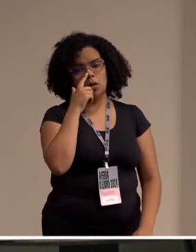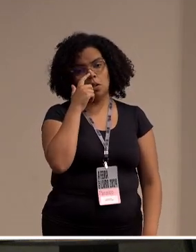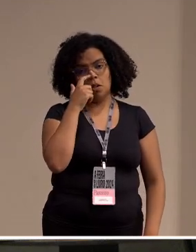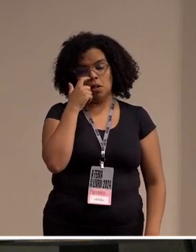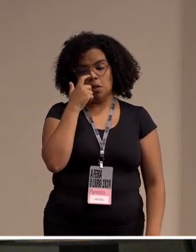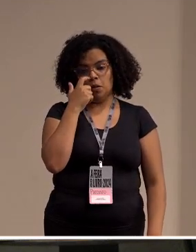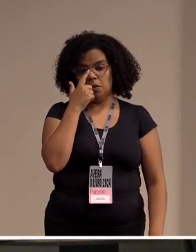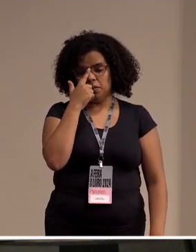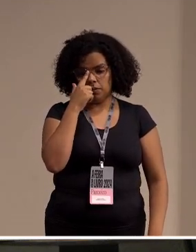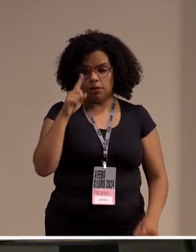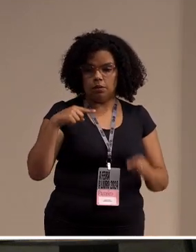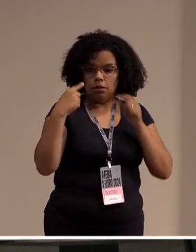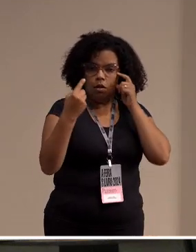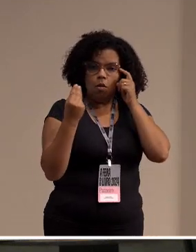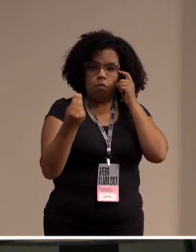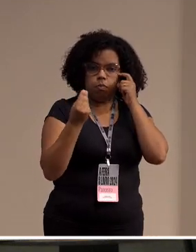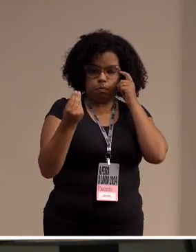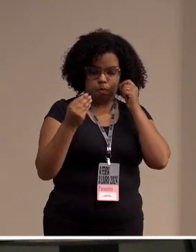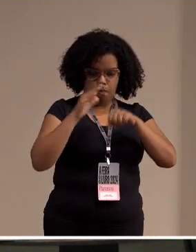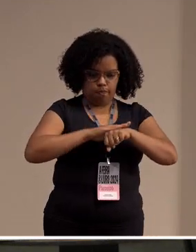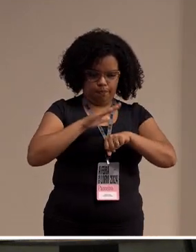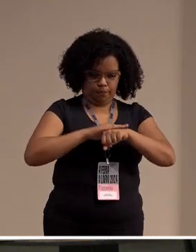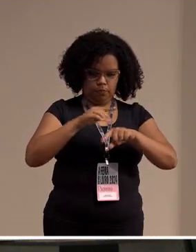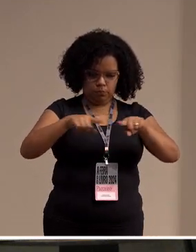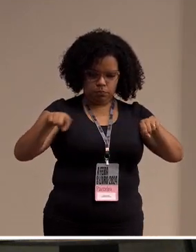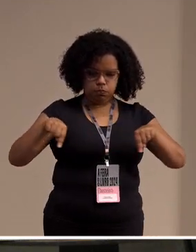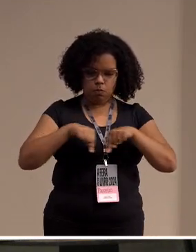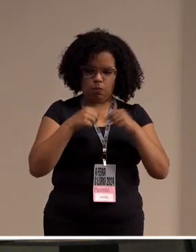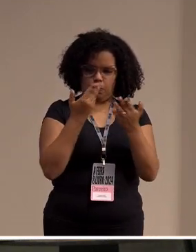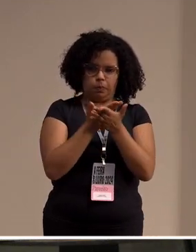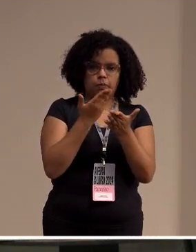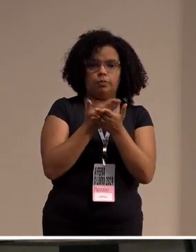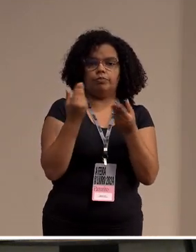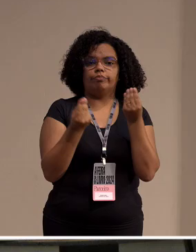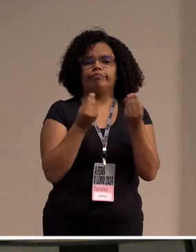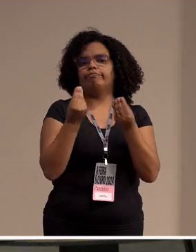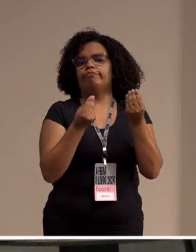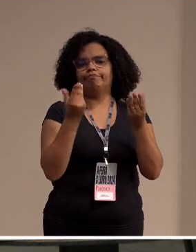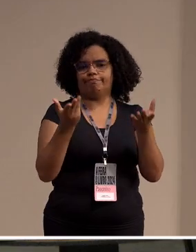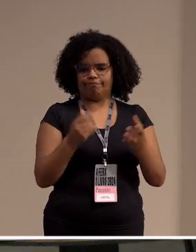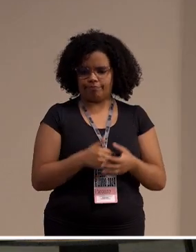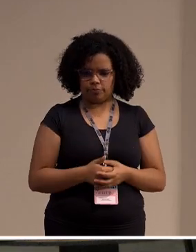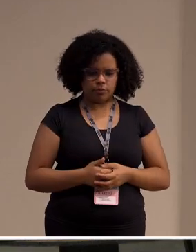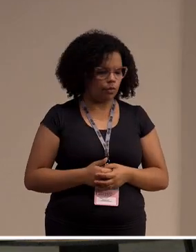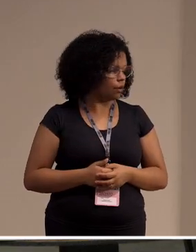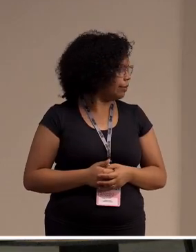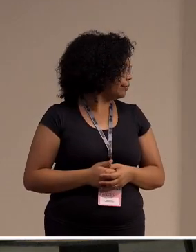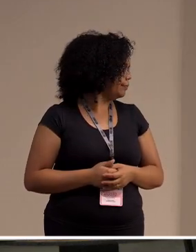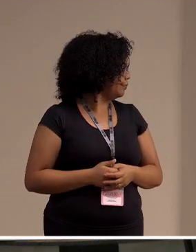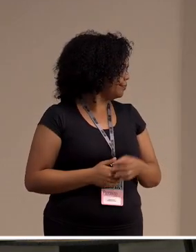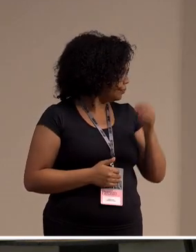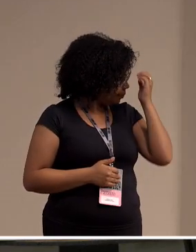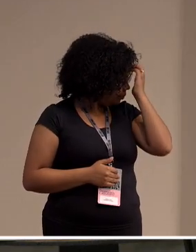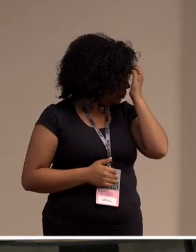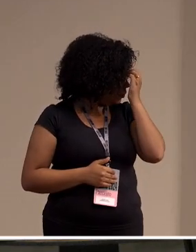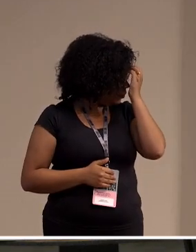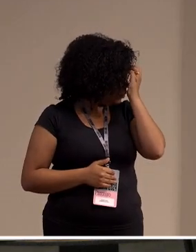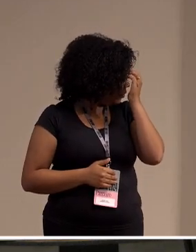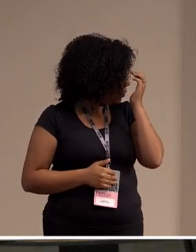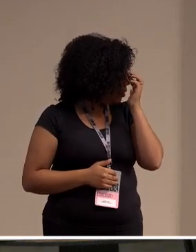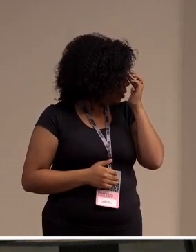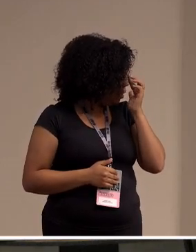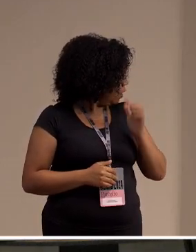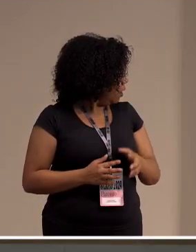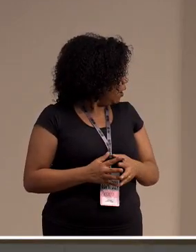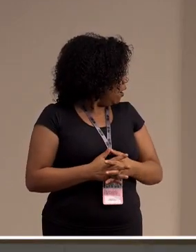que você, quando você faz isso em sala de aula, como é que você trata essa criação de personagem com os seus alunos?